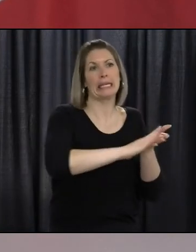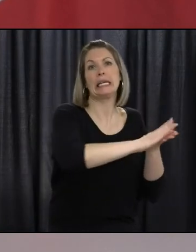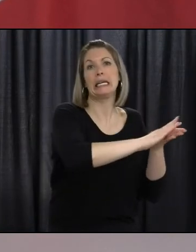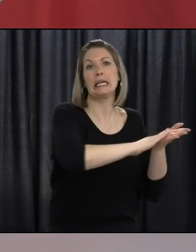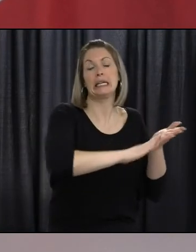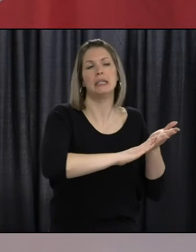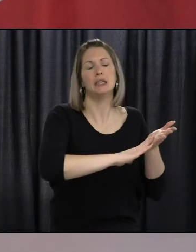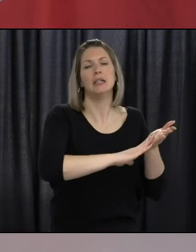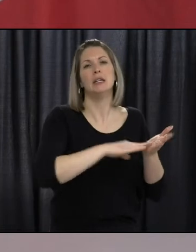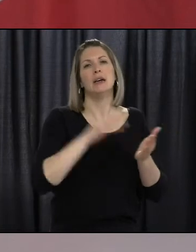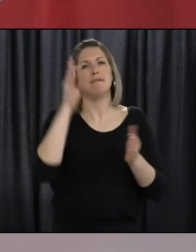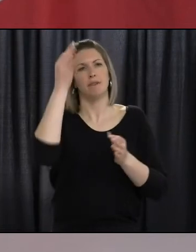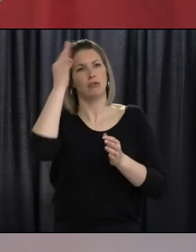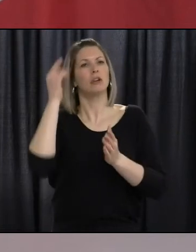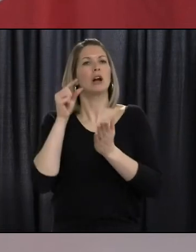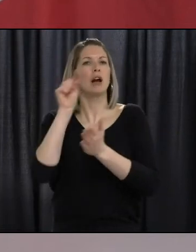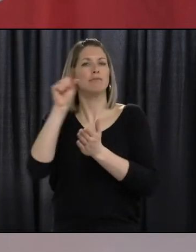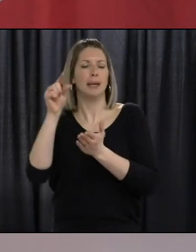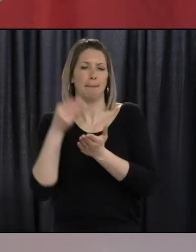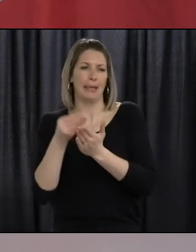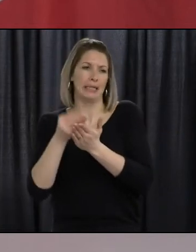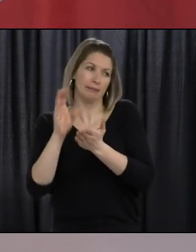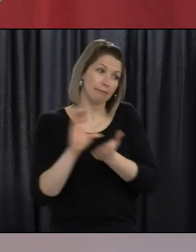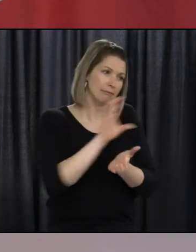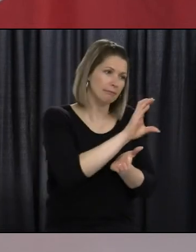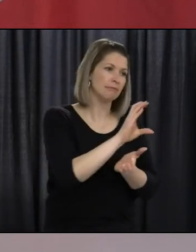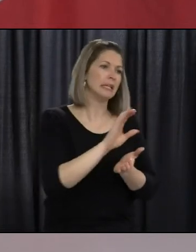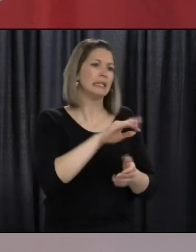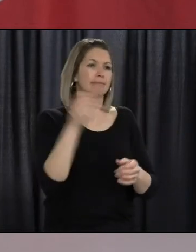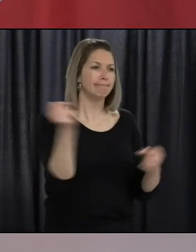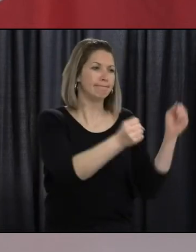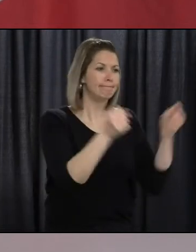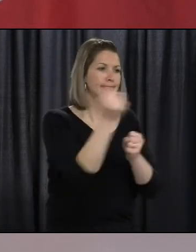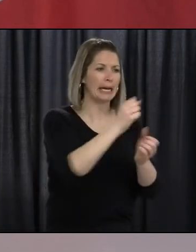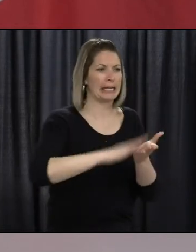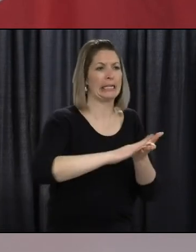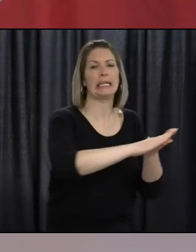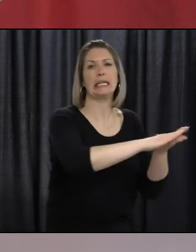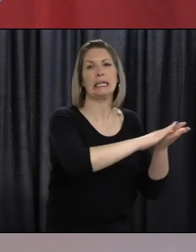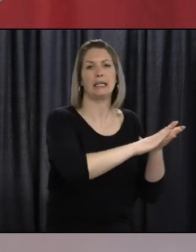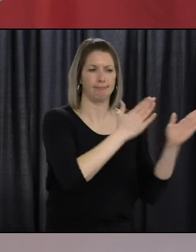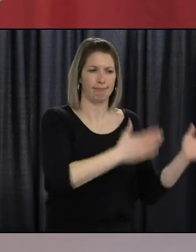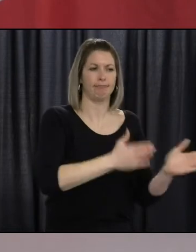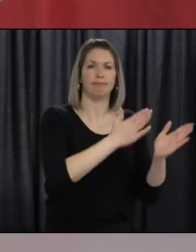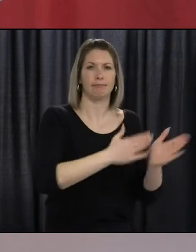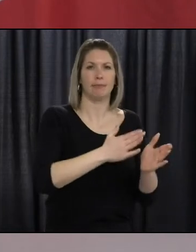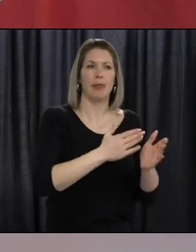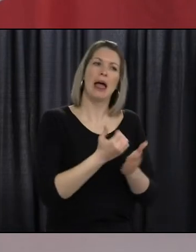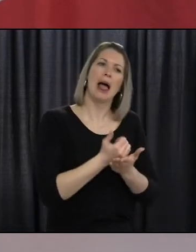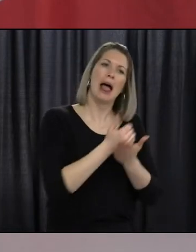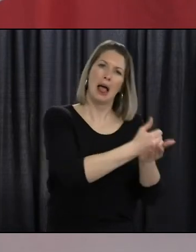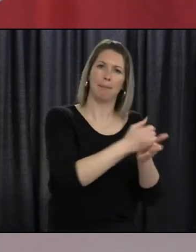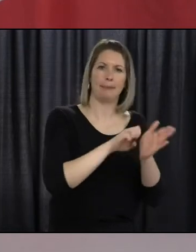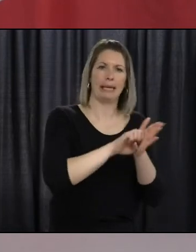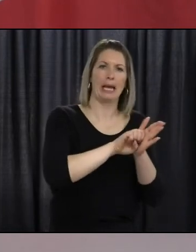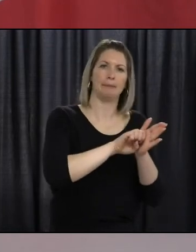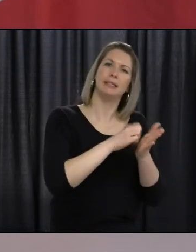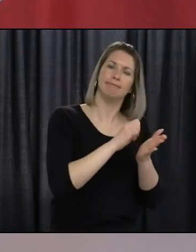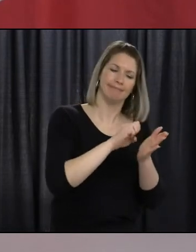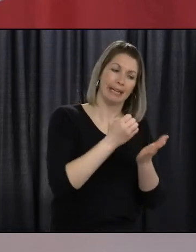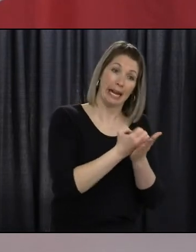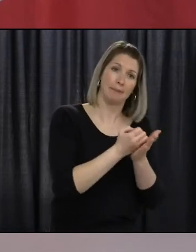Labrador, how the companies that actually work in this sector have the liquidity that it needs to be successful and be competitive, and also